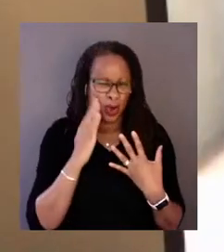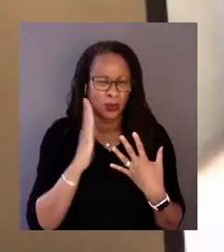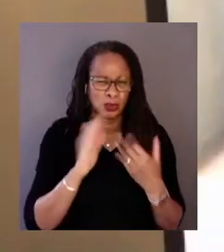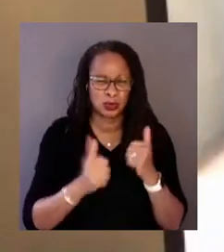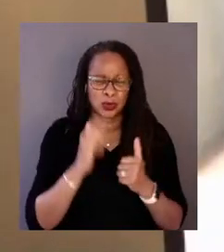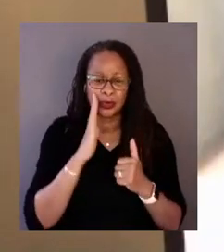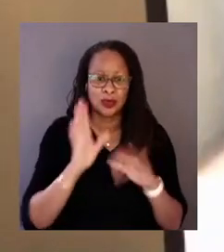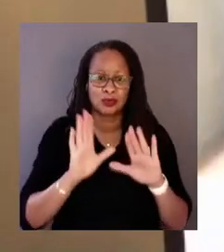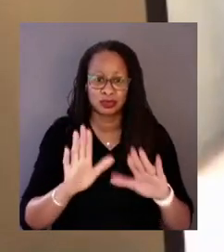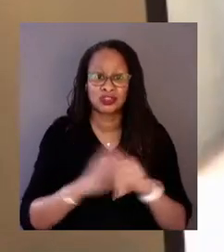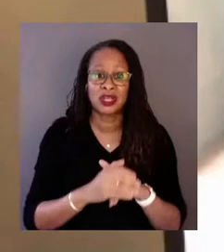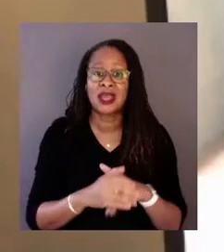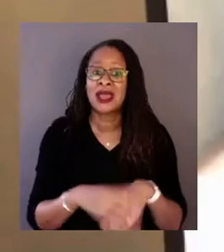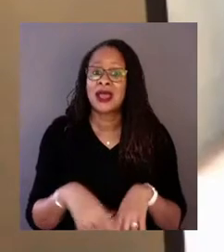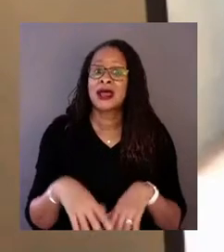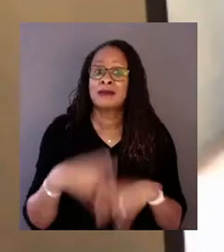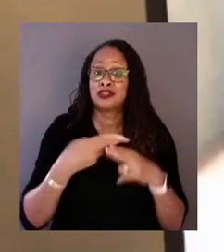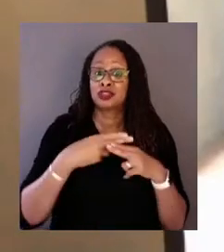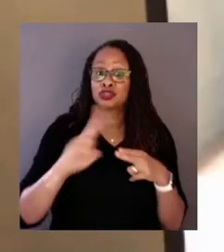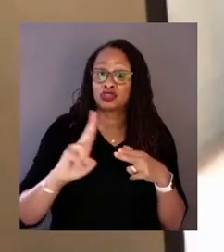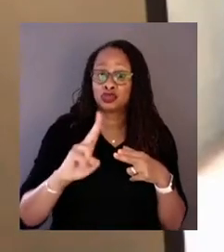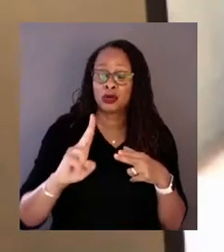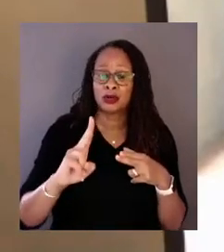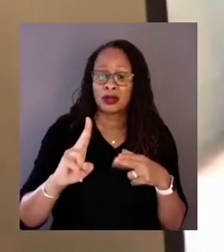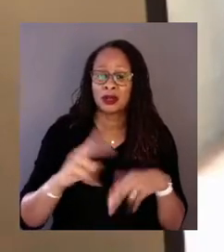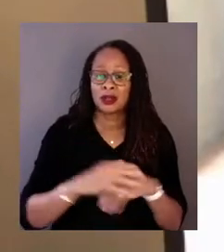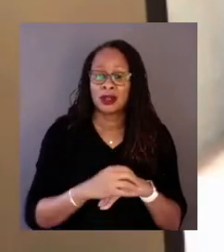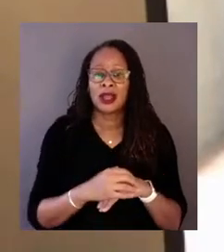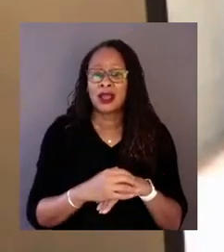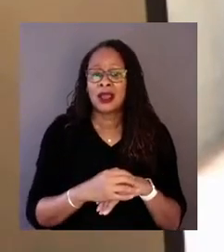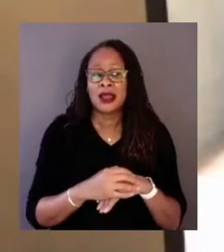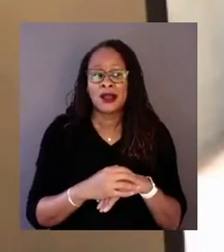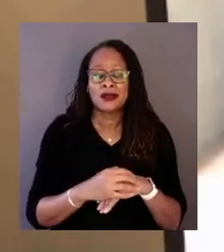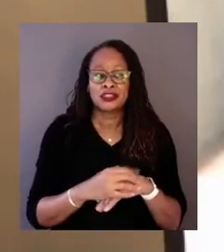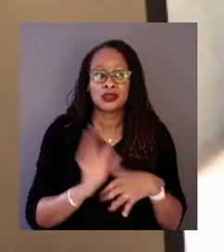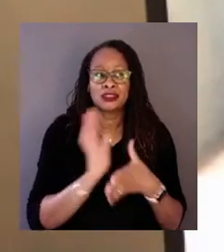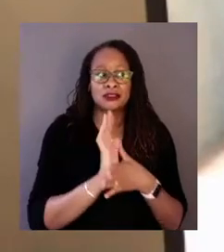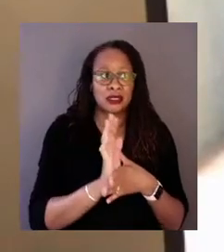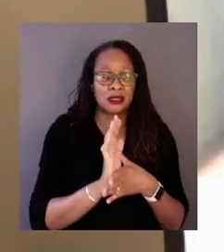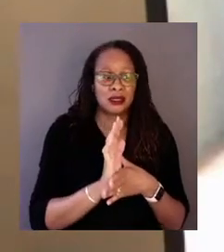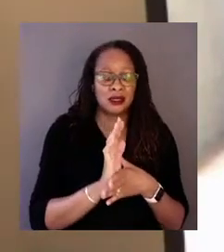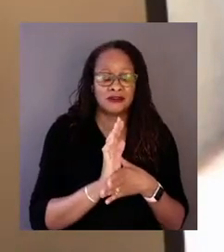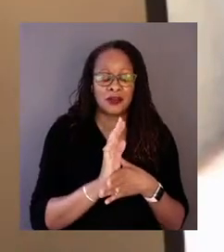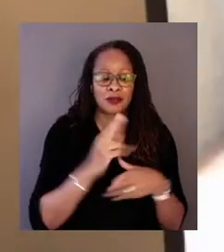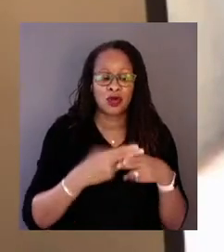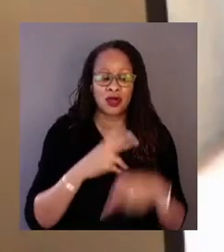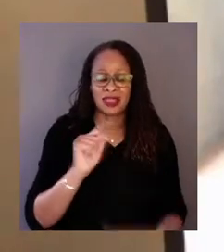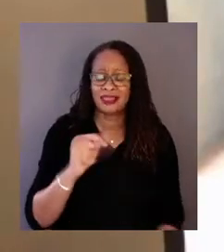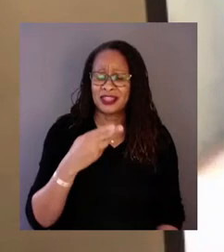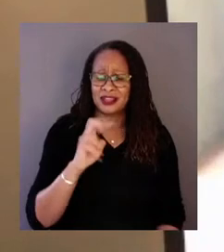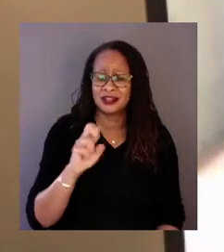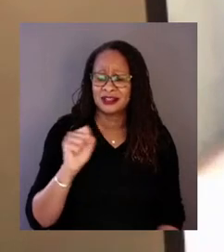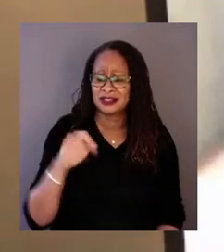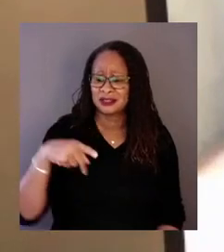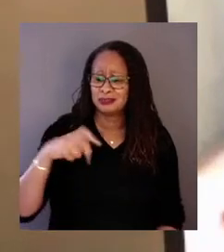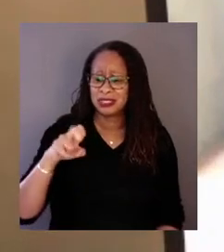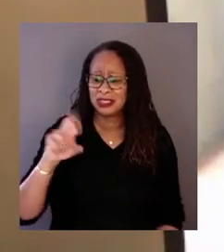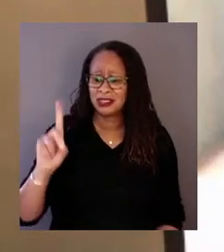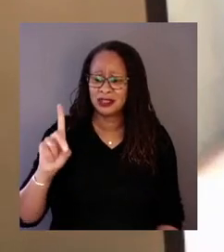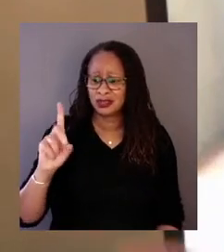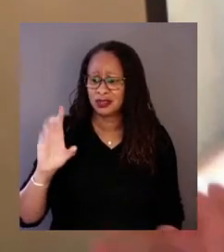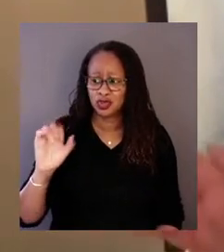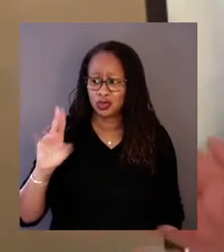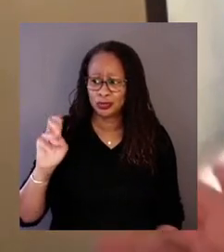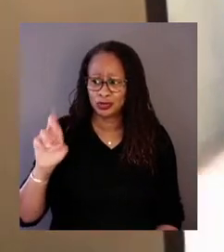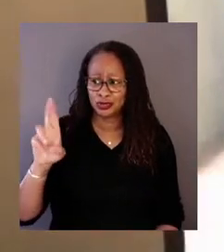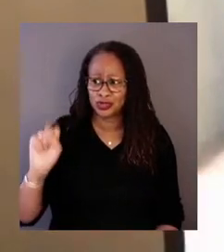short documentary category, and there's a film called The Speed Cubers, and it was in the short documentary category. It had one of these